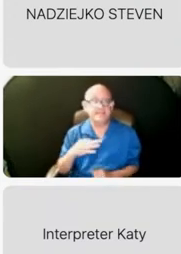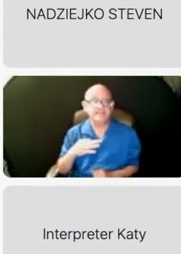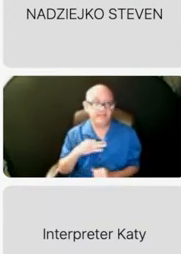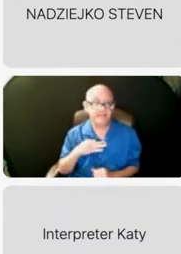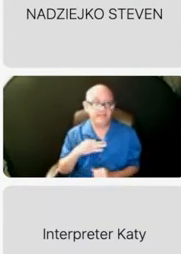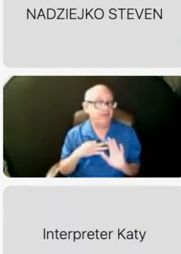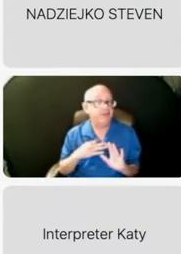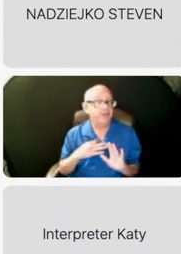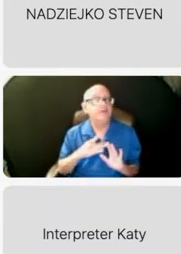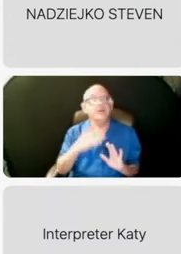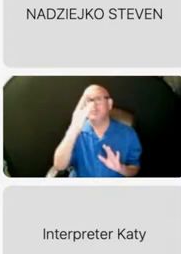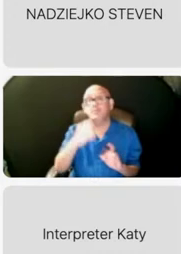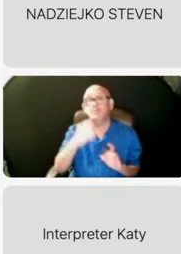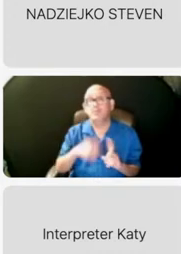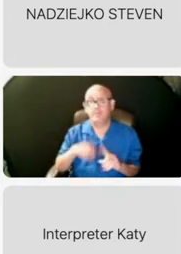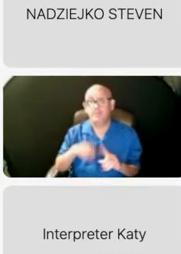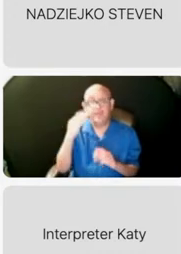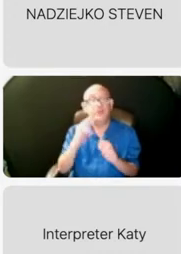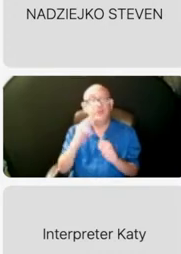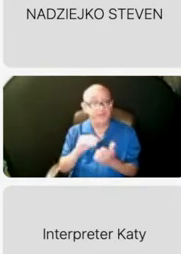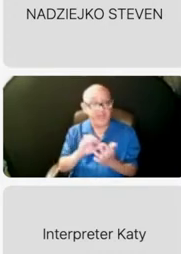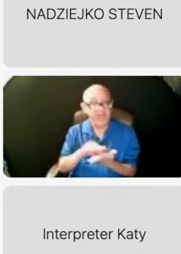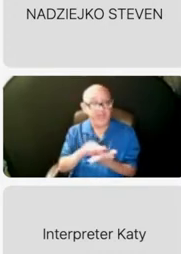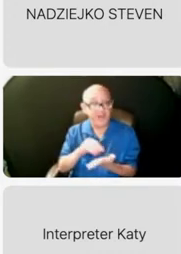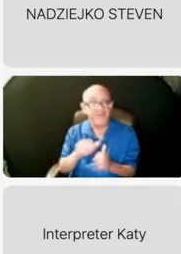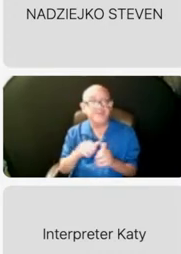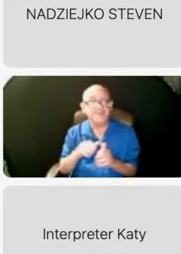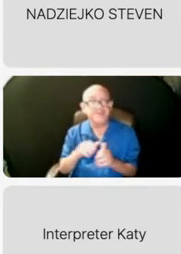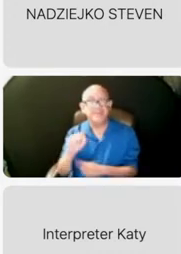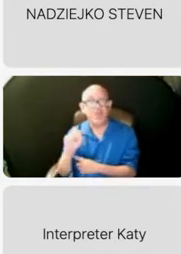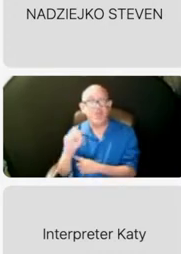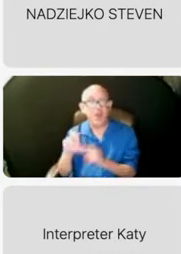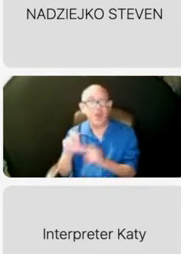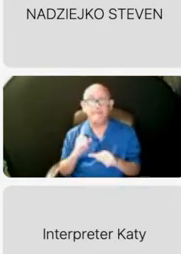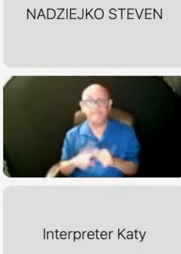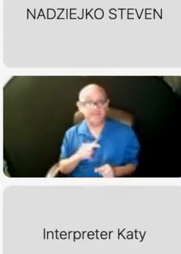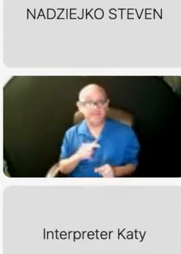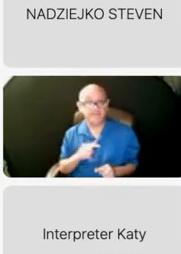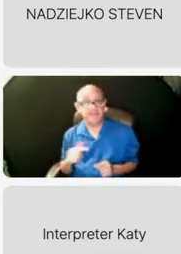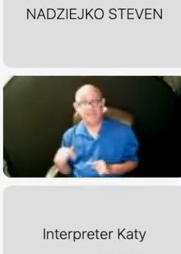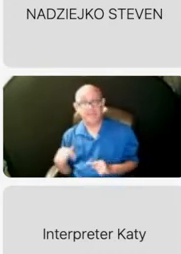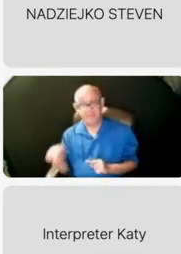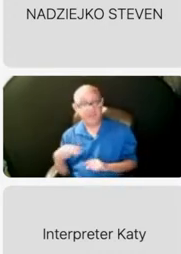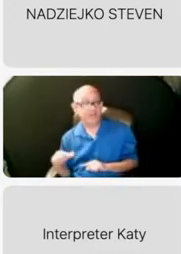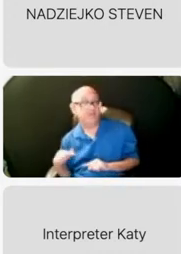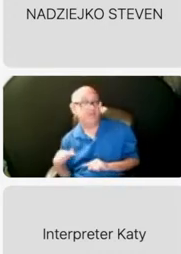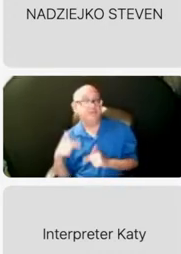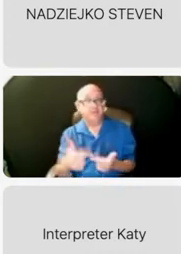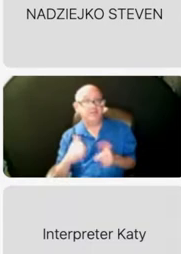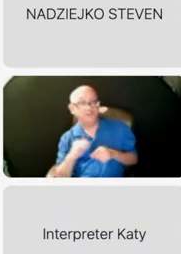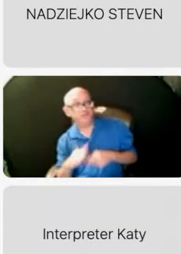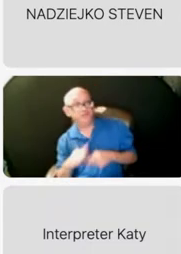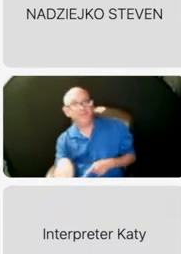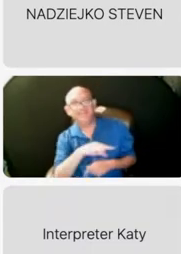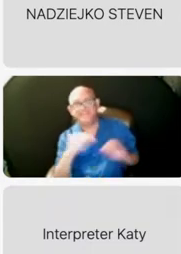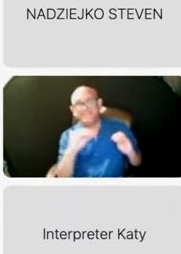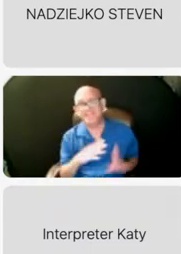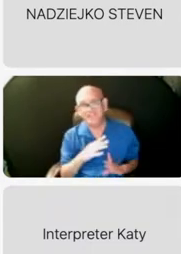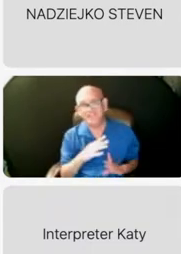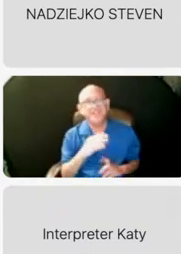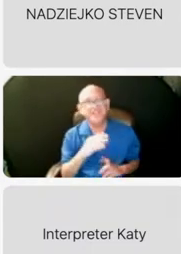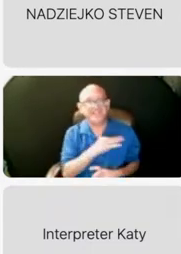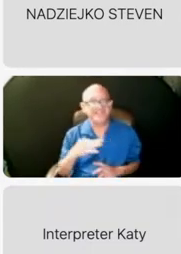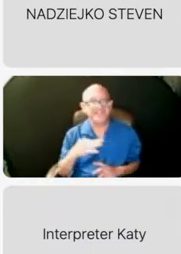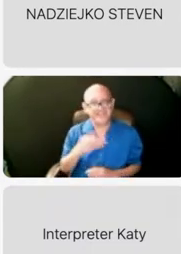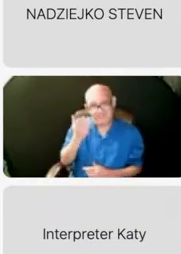to do the cpr first aid now they are training the teachers and the staff at grand terrace high